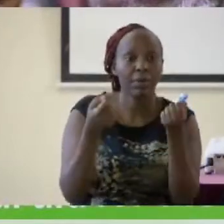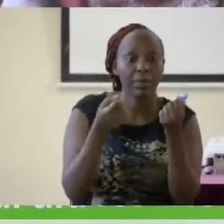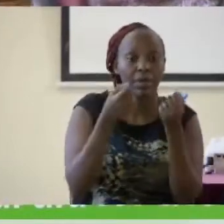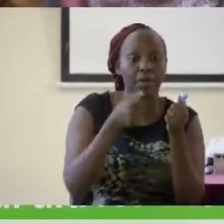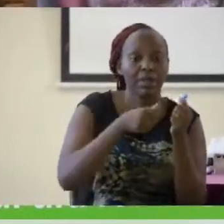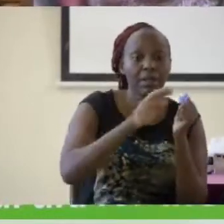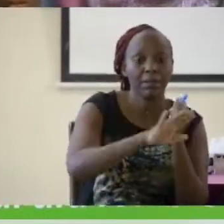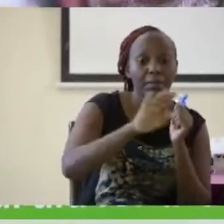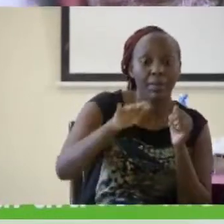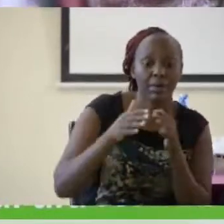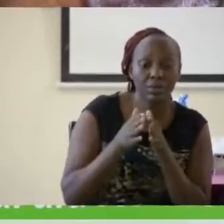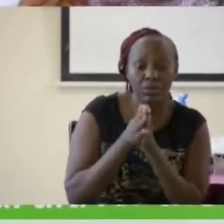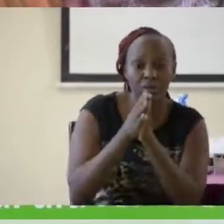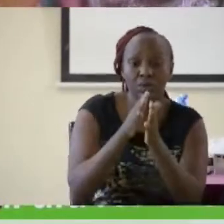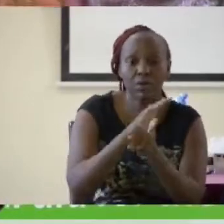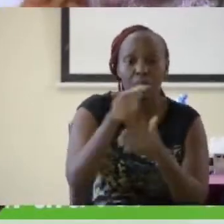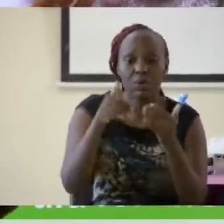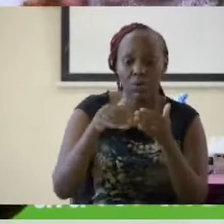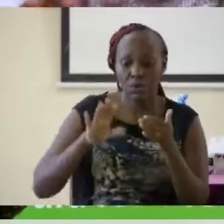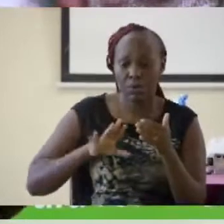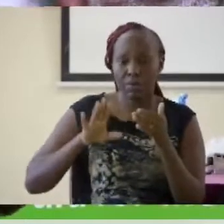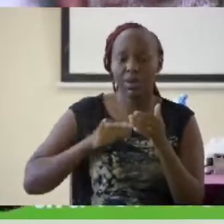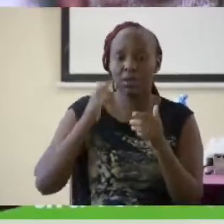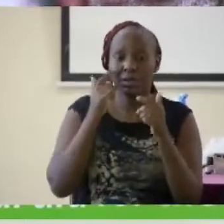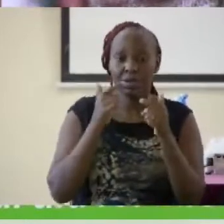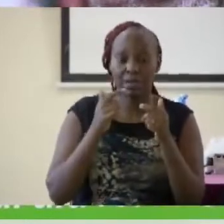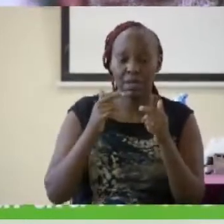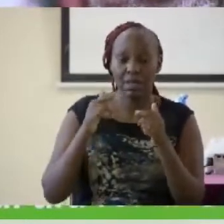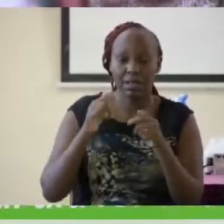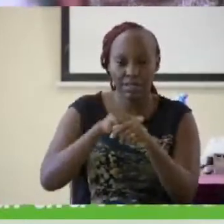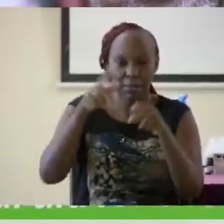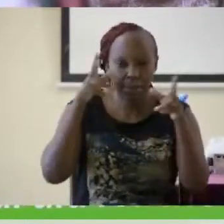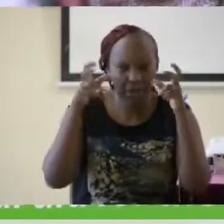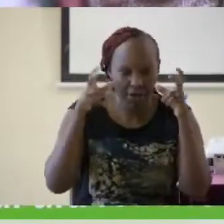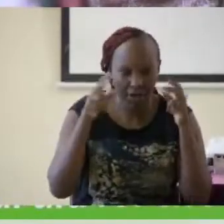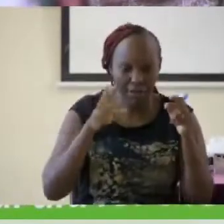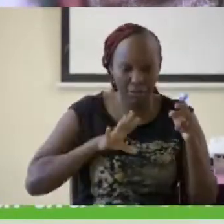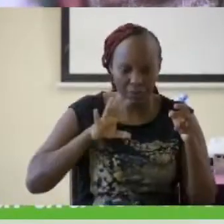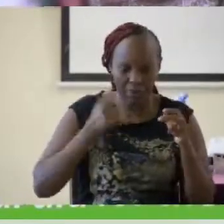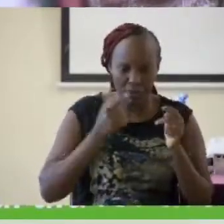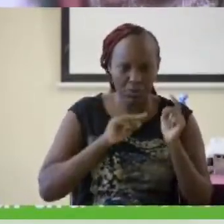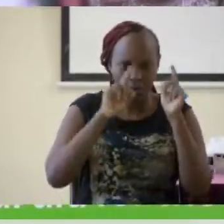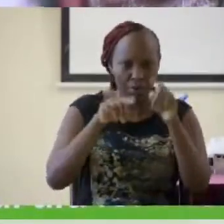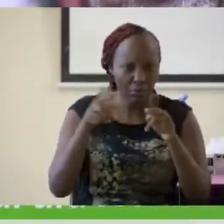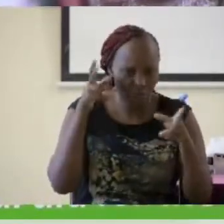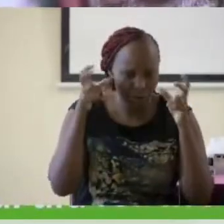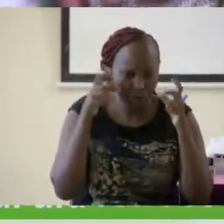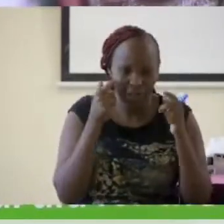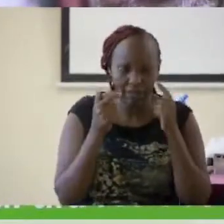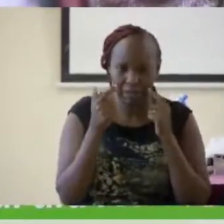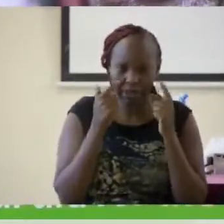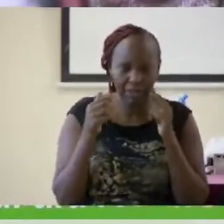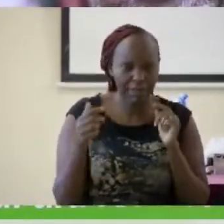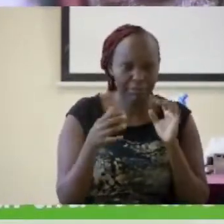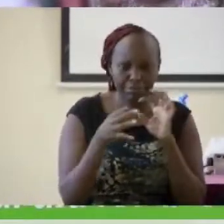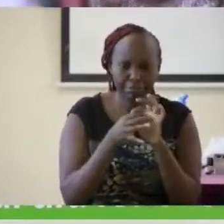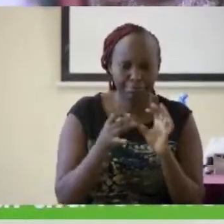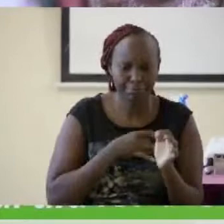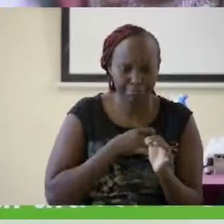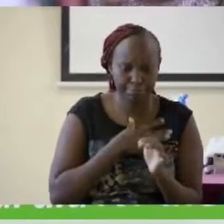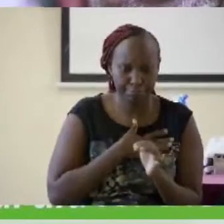those stories, all these women were breaking down as they had the ordeals that the widows have gone through. Day